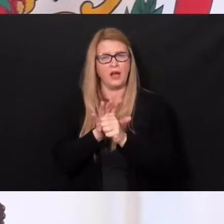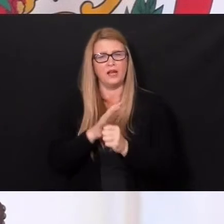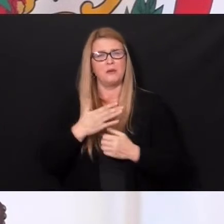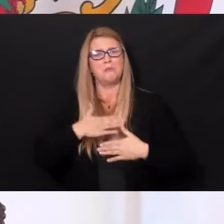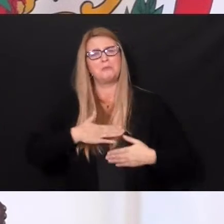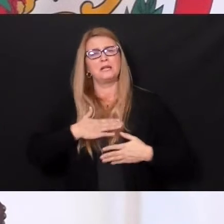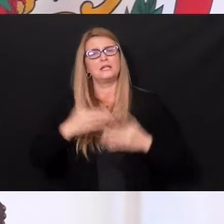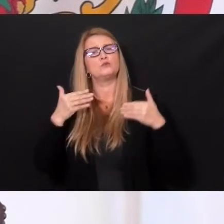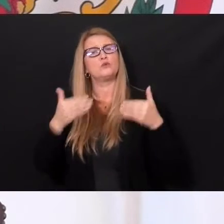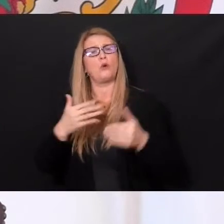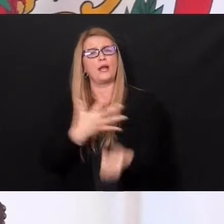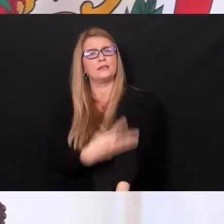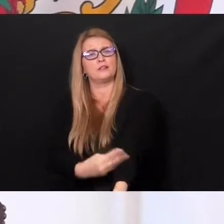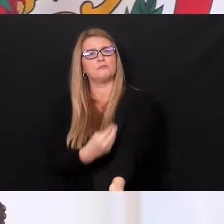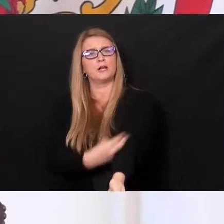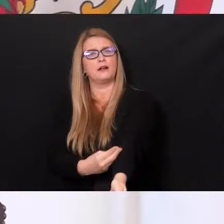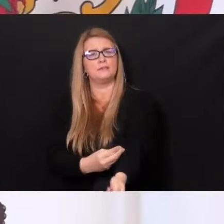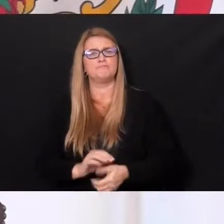that.